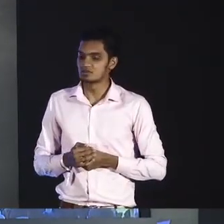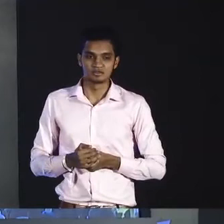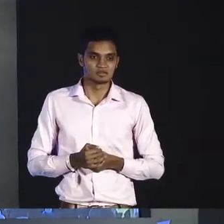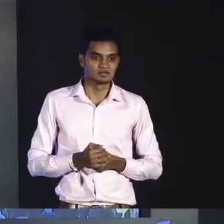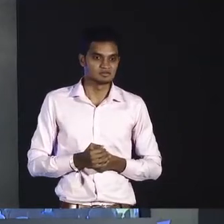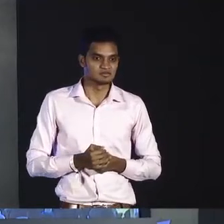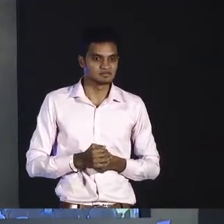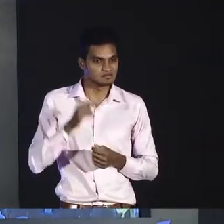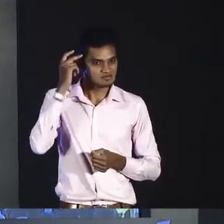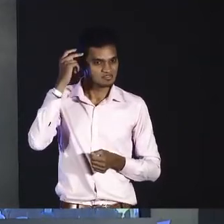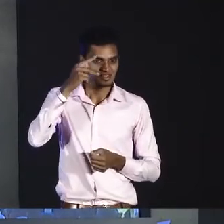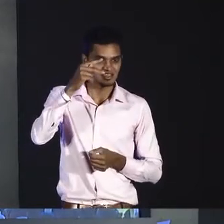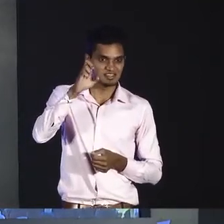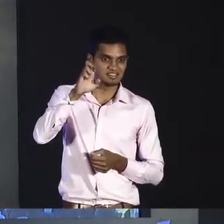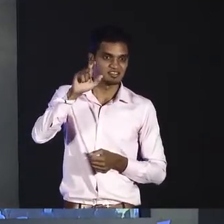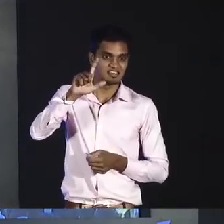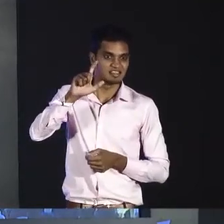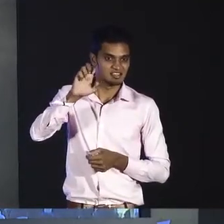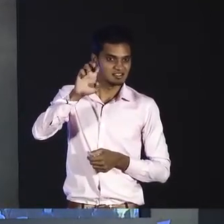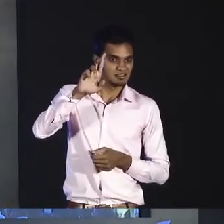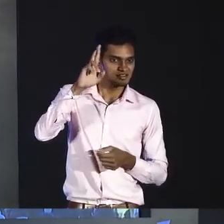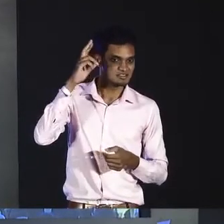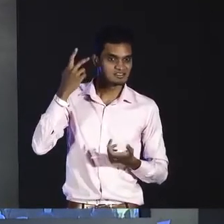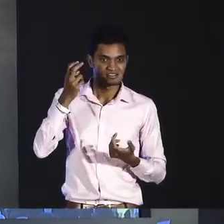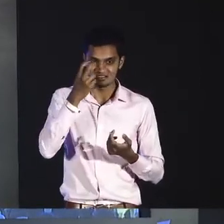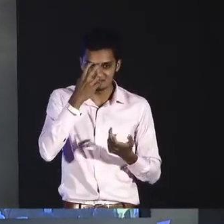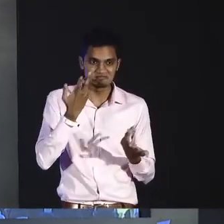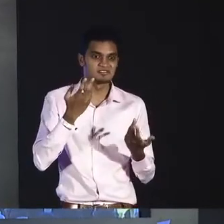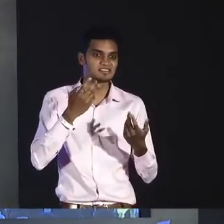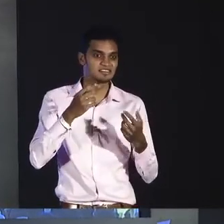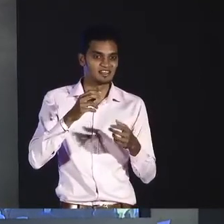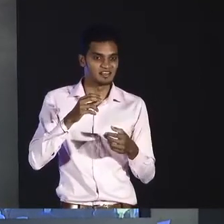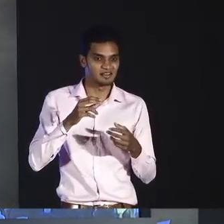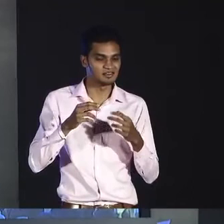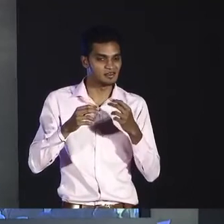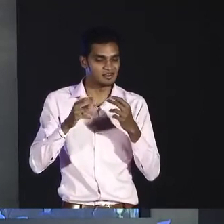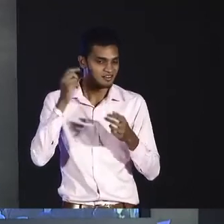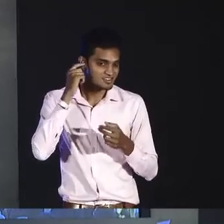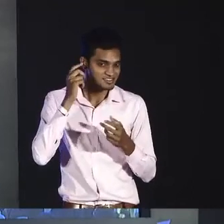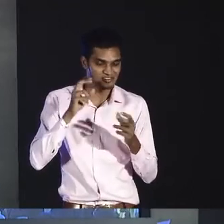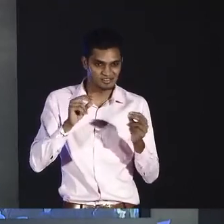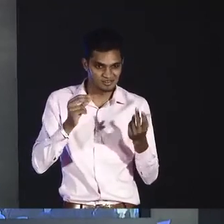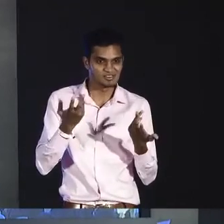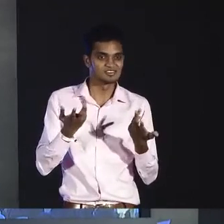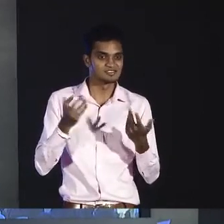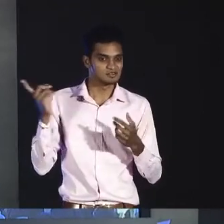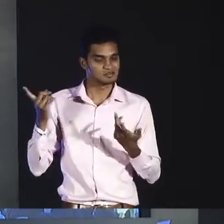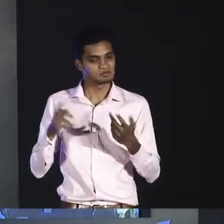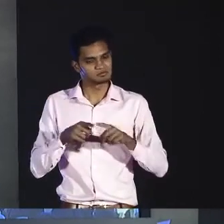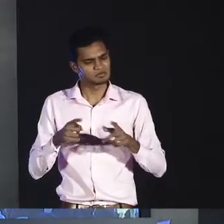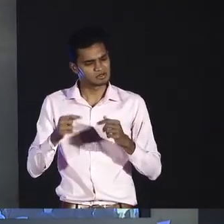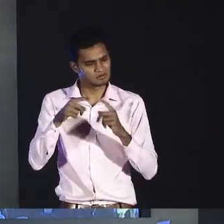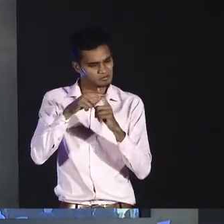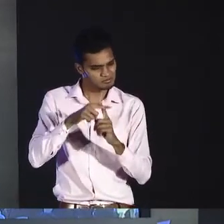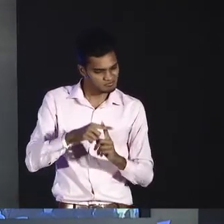Keller? Deaf, dumb, blind, and everybody had written off her as a wild cat. She was ferocious, but there was some miracle